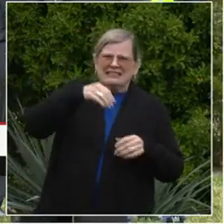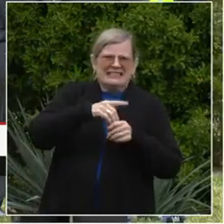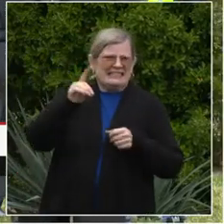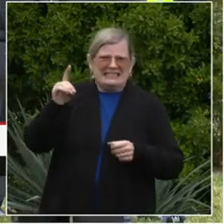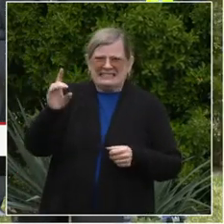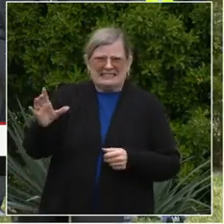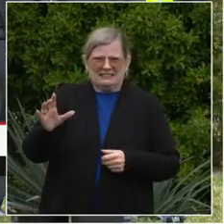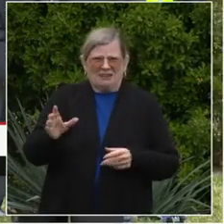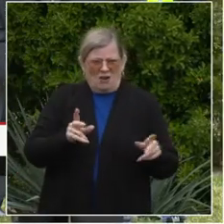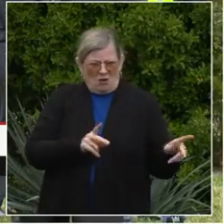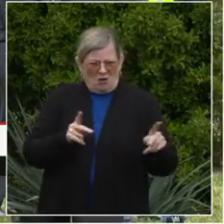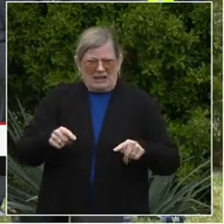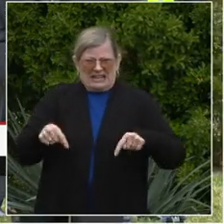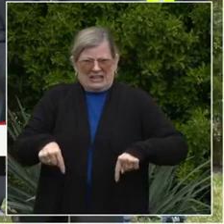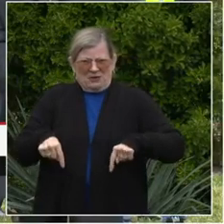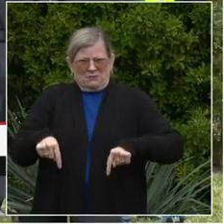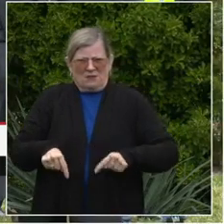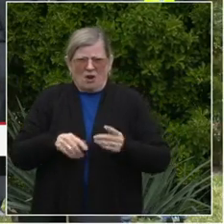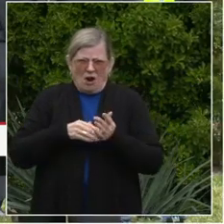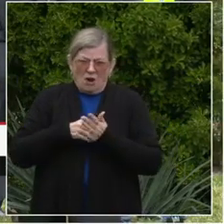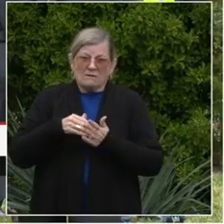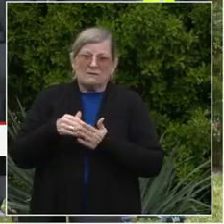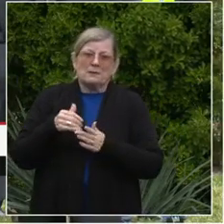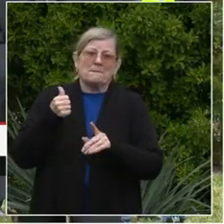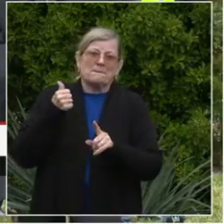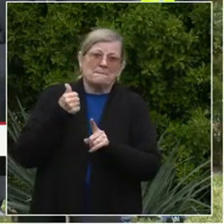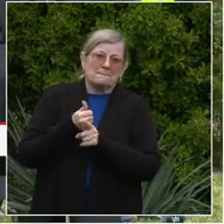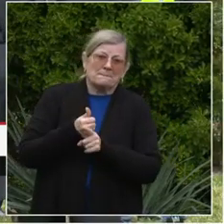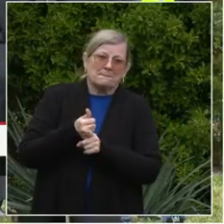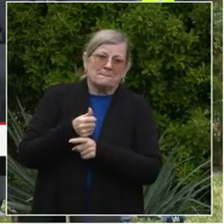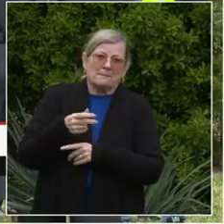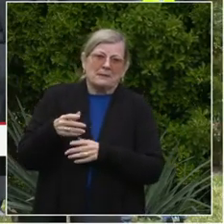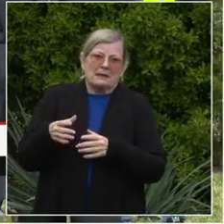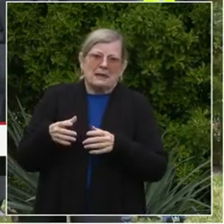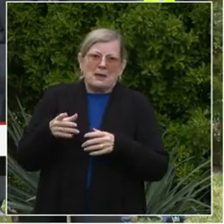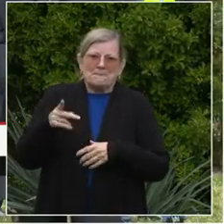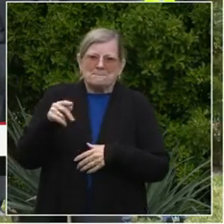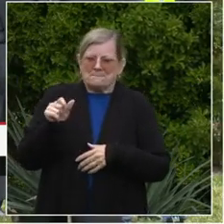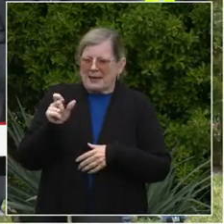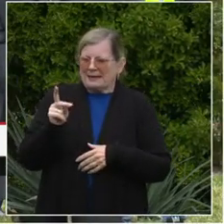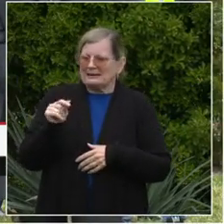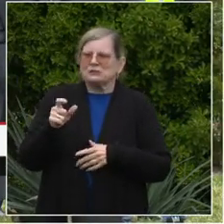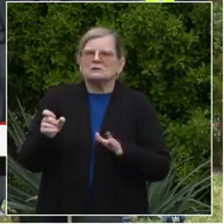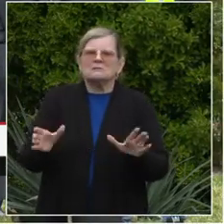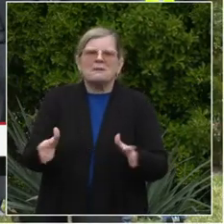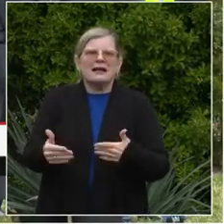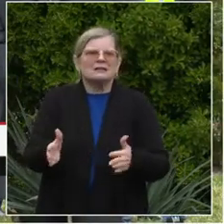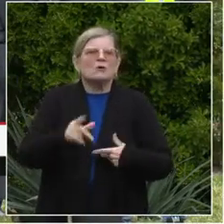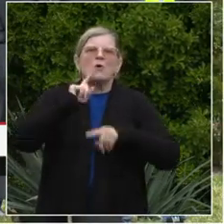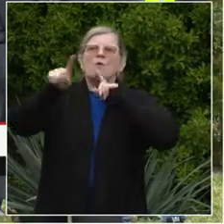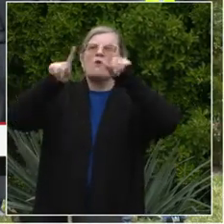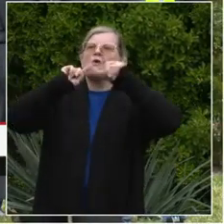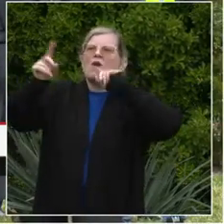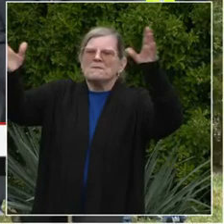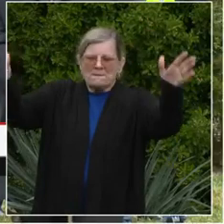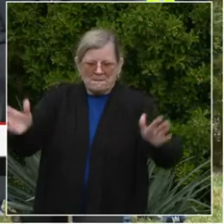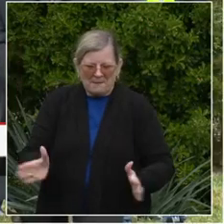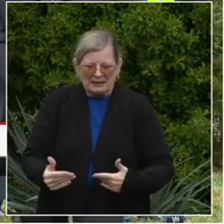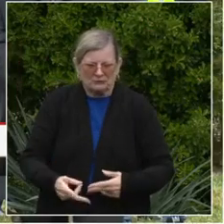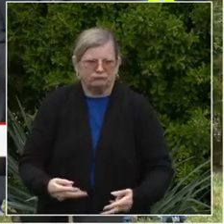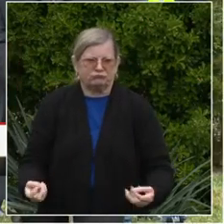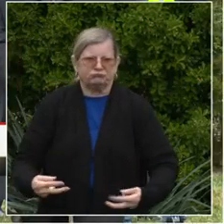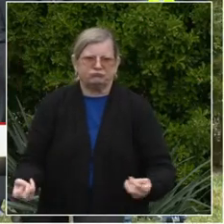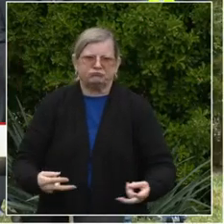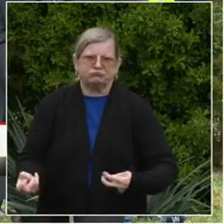are oftentimes impacted by package thefts at this time of year, right? So we see that packages are being